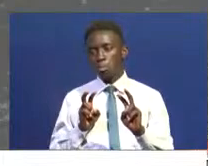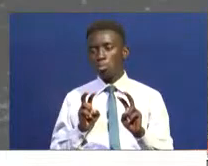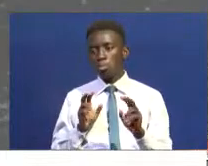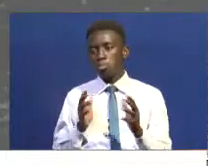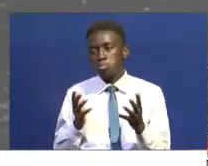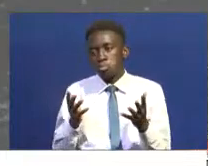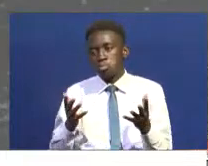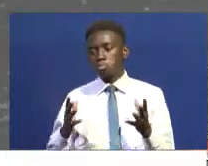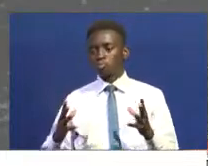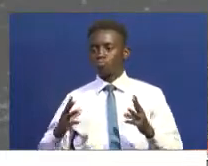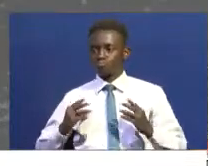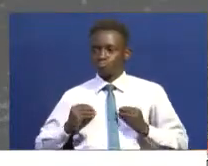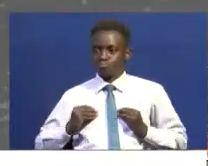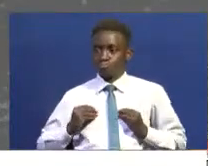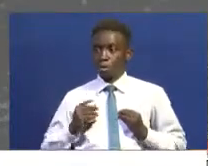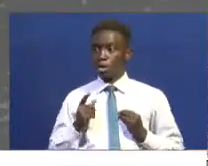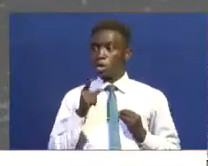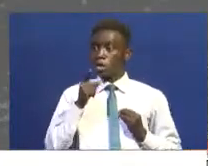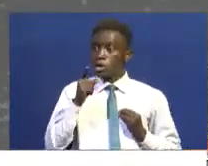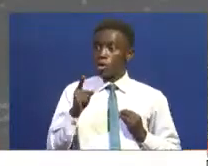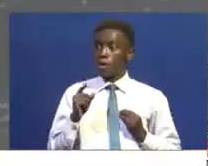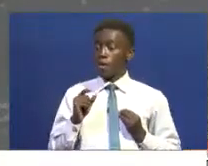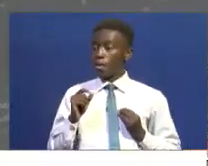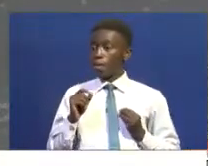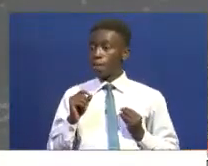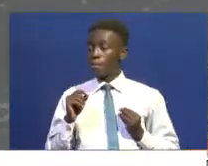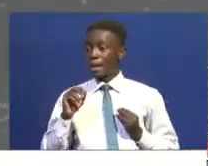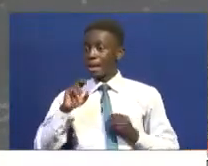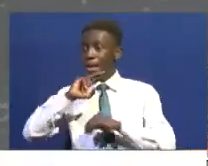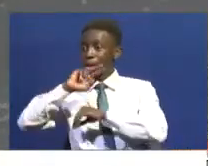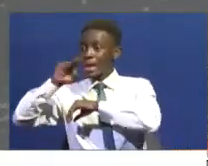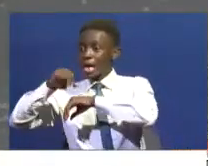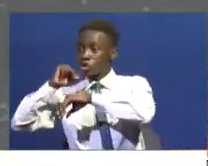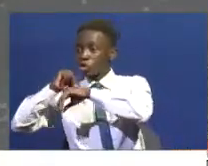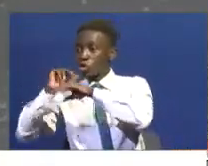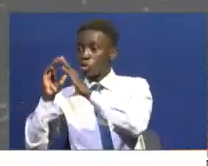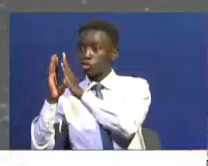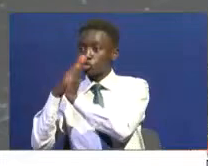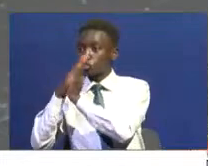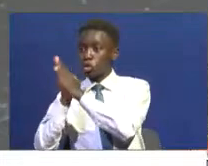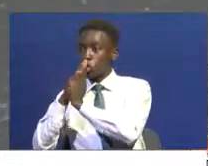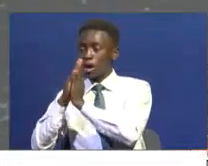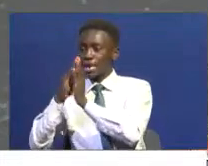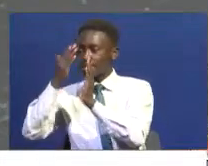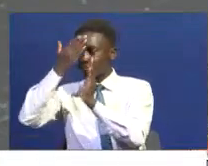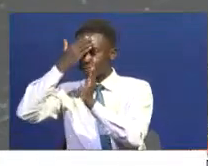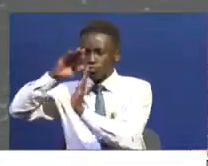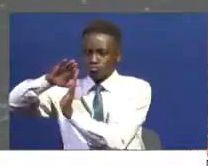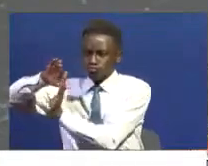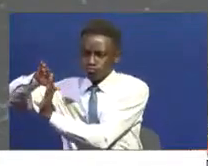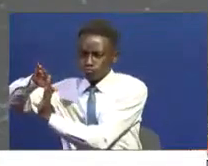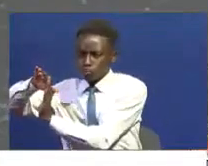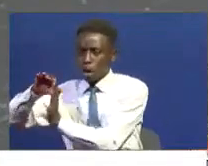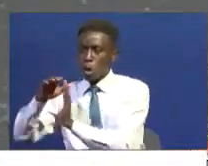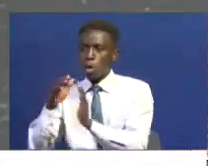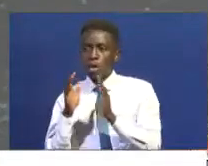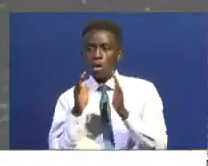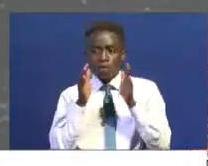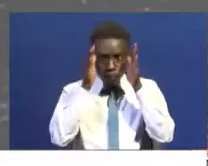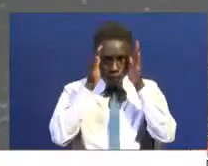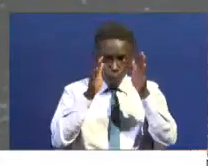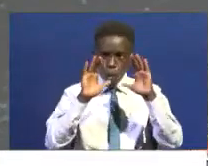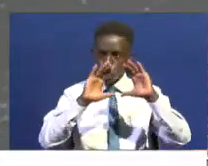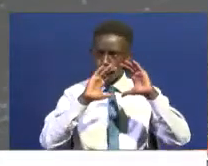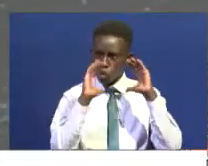well are you able to move from national context and focus on global issues? How well are you able to